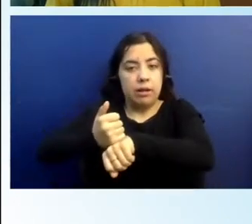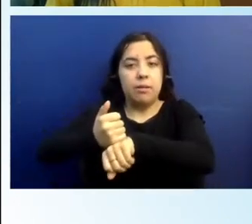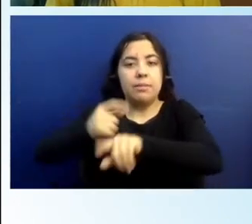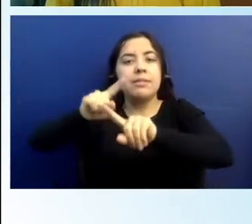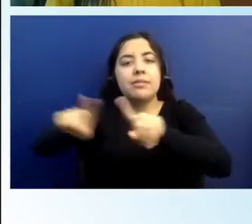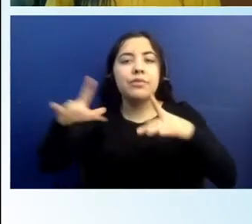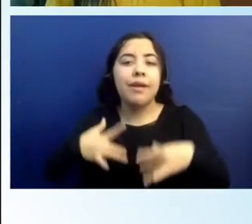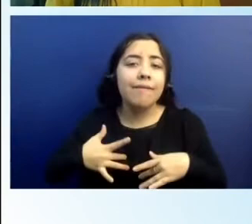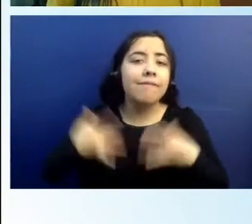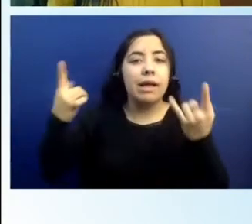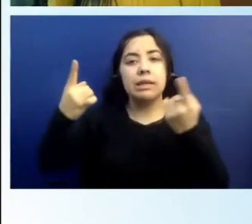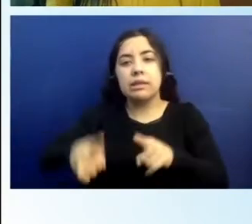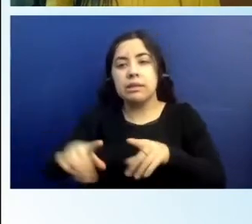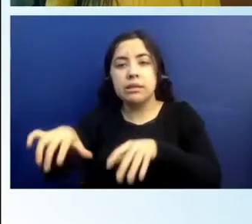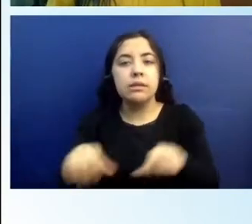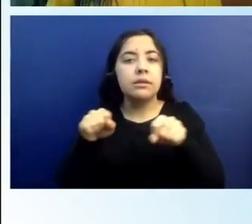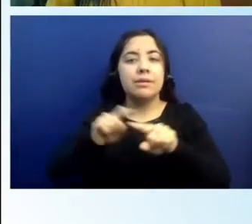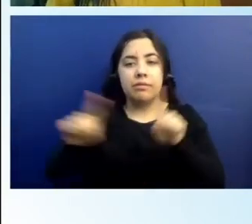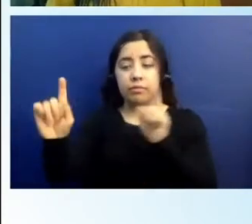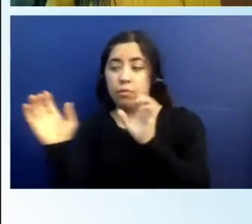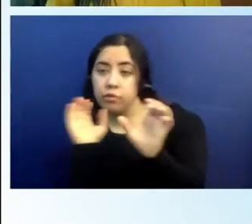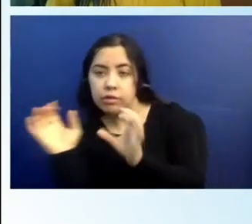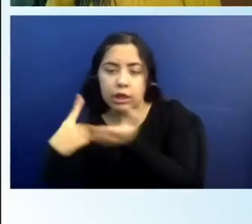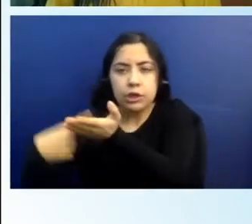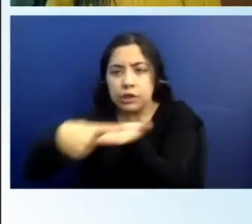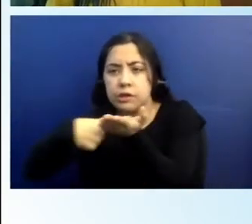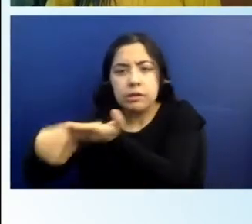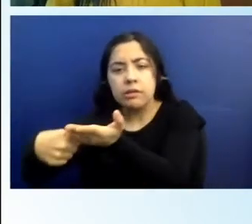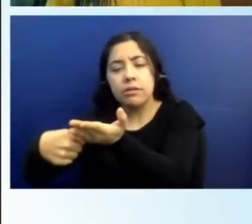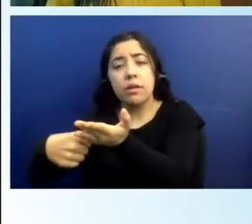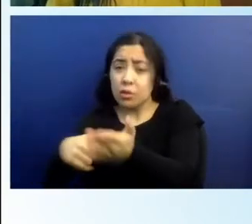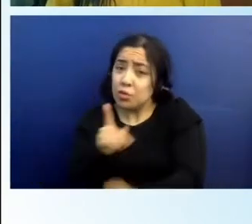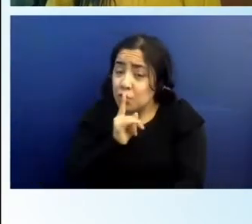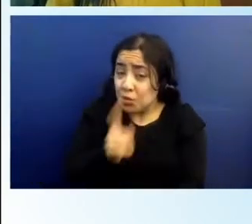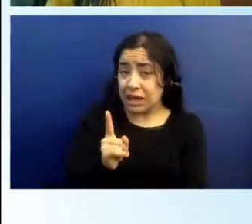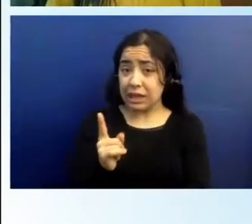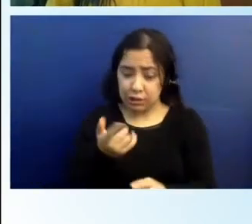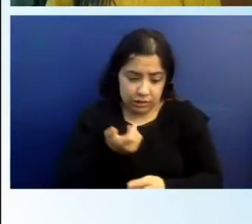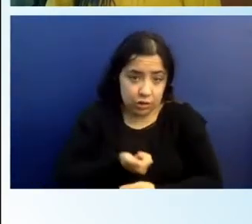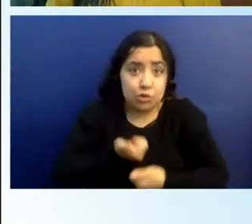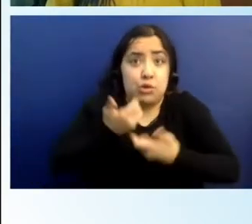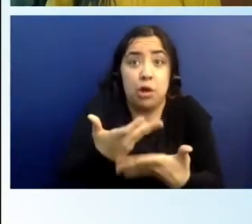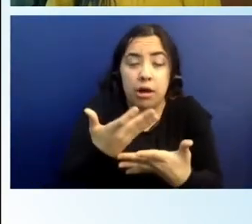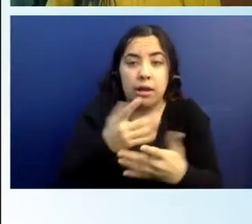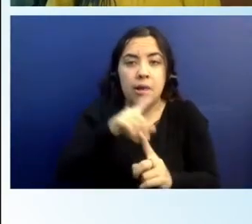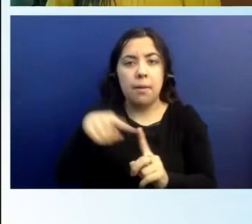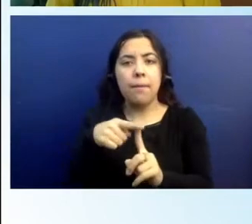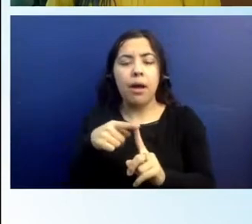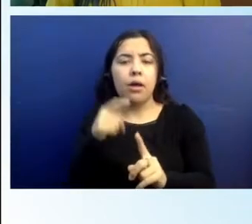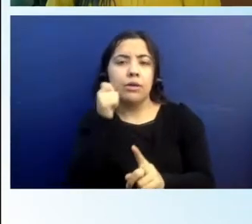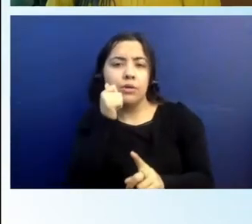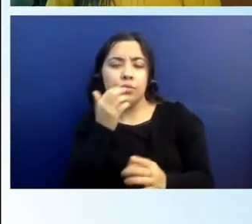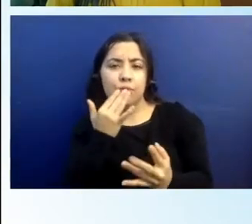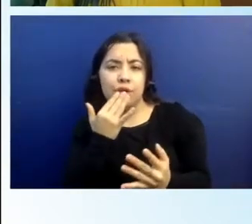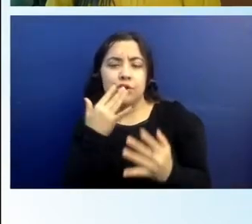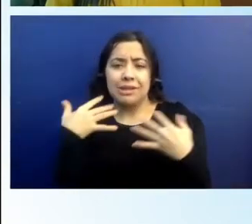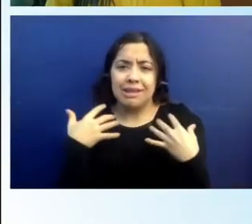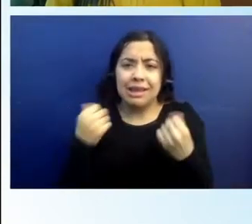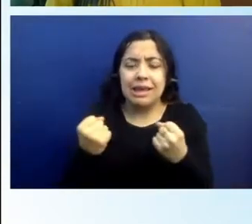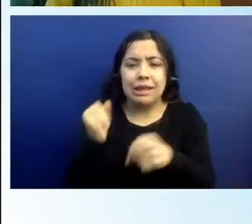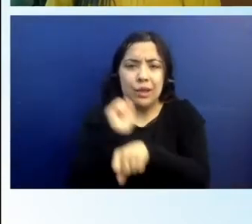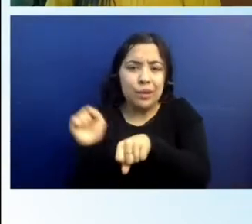have real talk about issues of racial healing, to learn and to engage in this